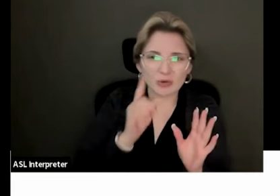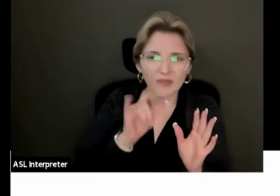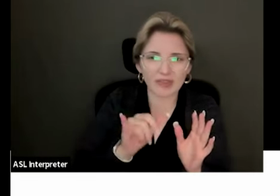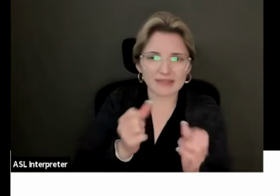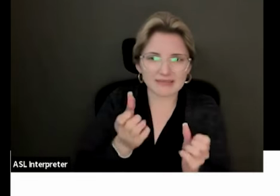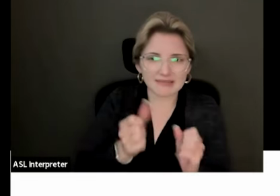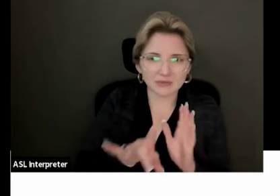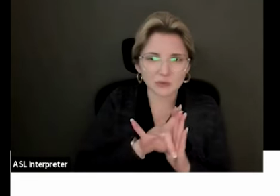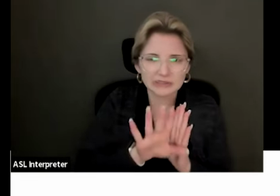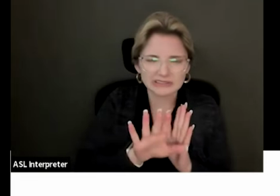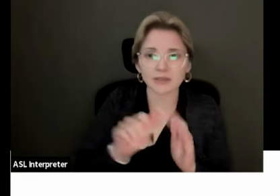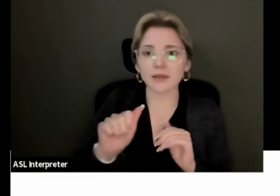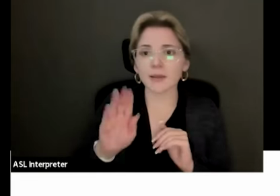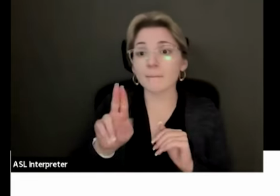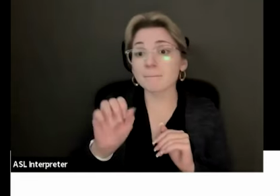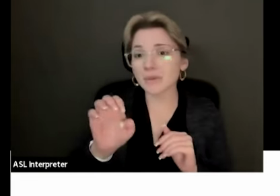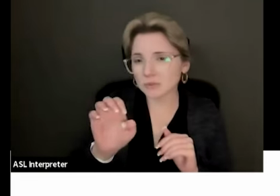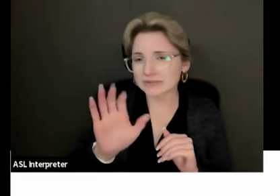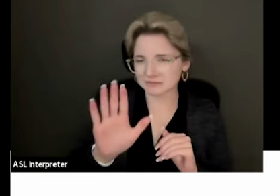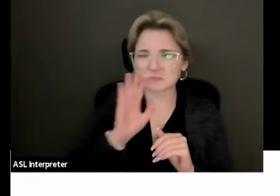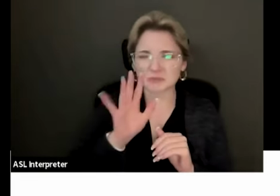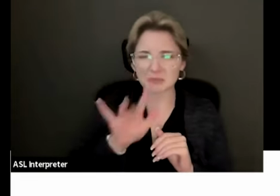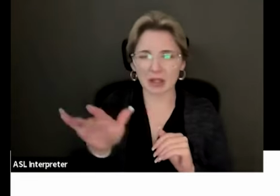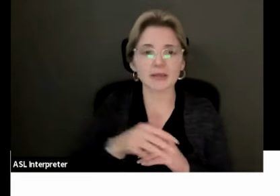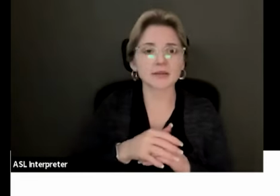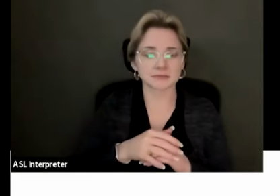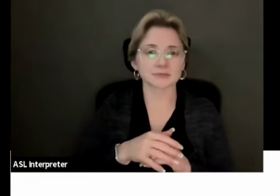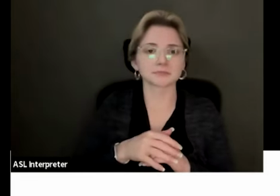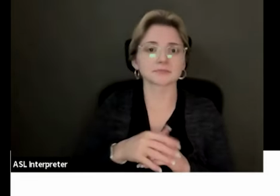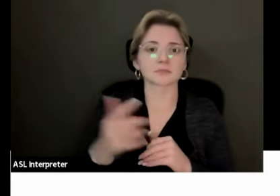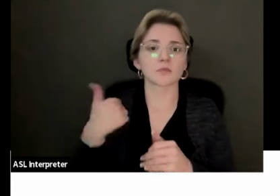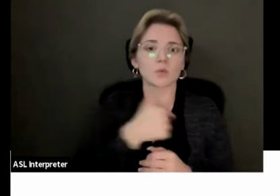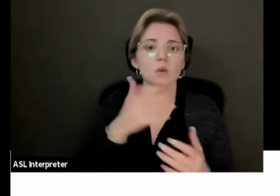our programs. And then if you can go to the next slide.